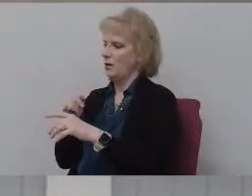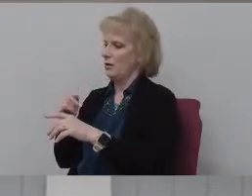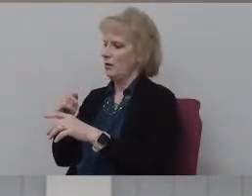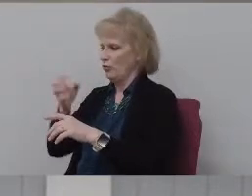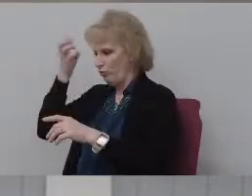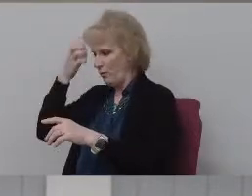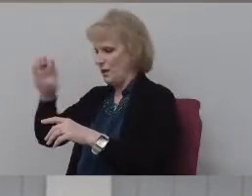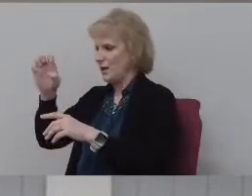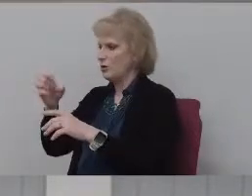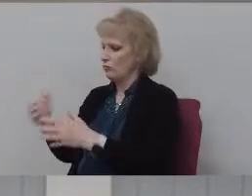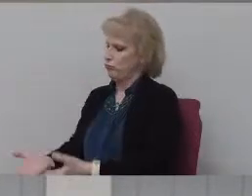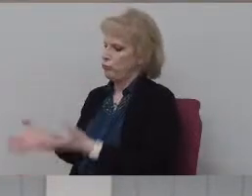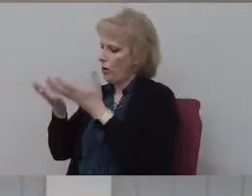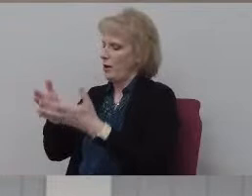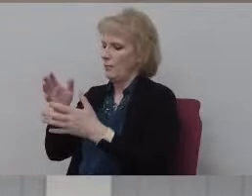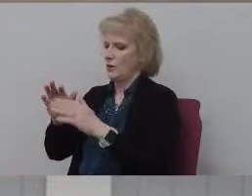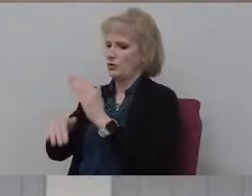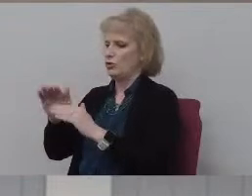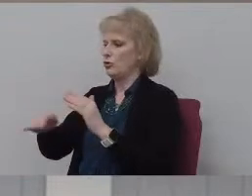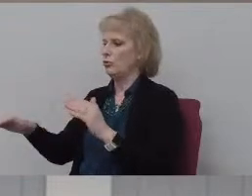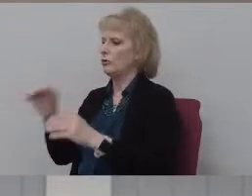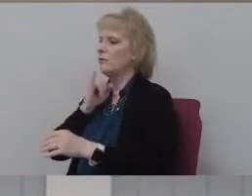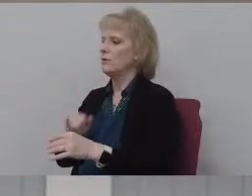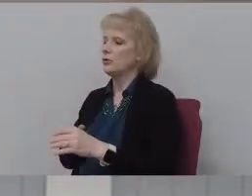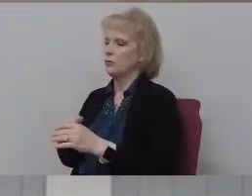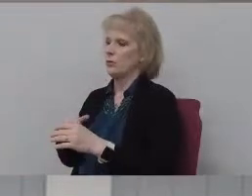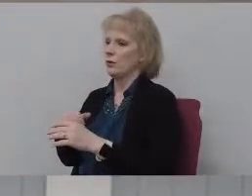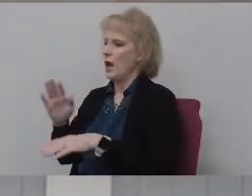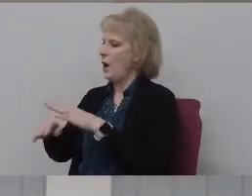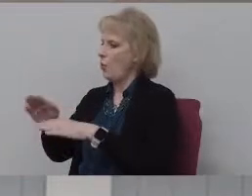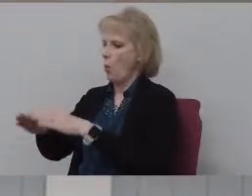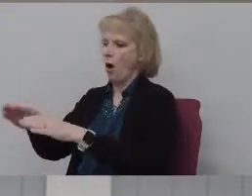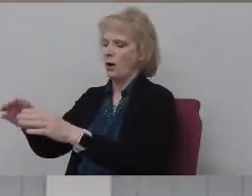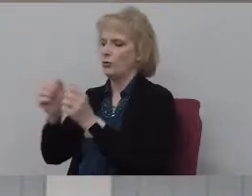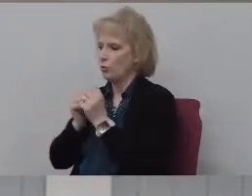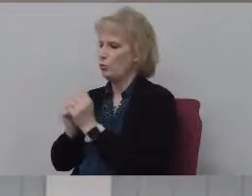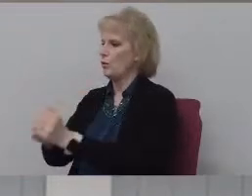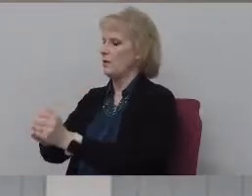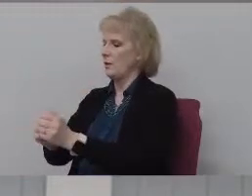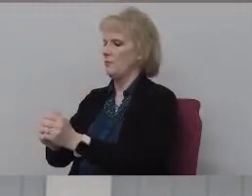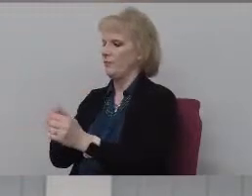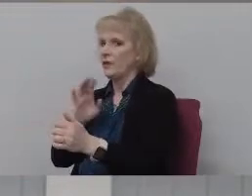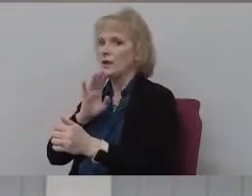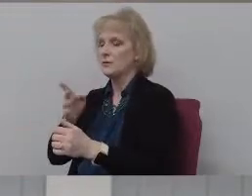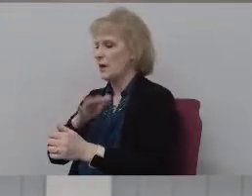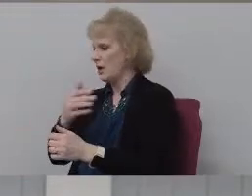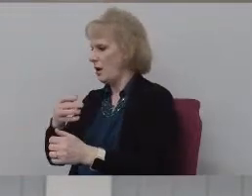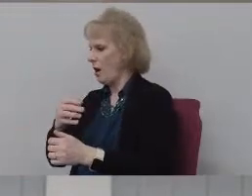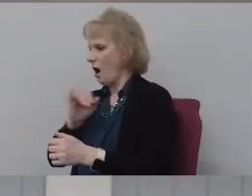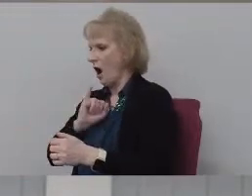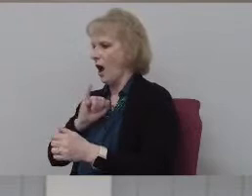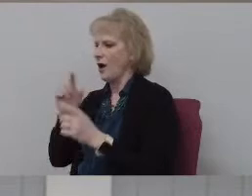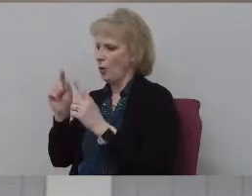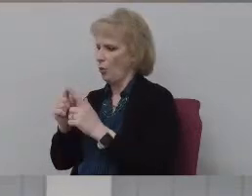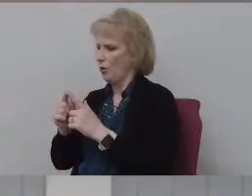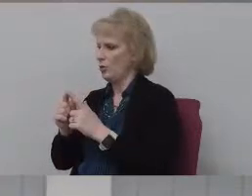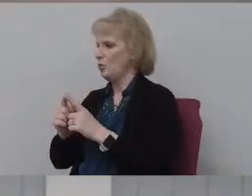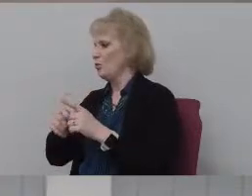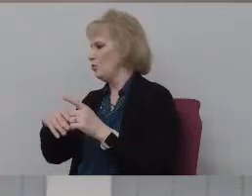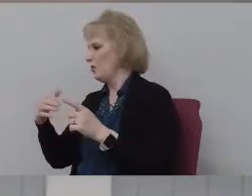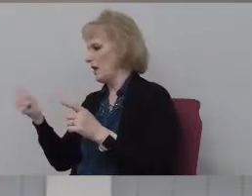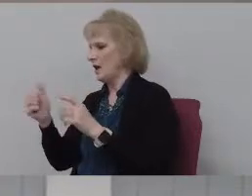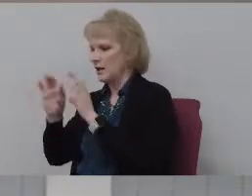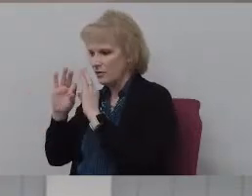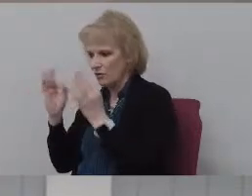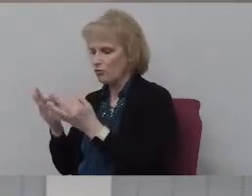in a tent and in a tabernacle, all the places wherein I've walked with all the children of Israel, spake I a word with any of the tribes of the nation